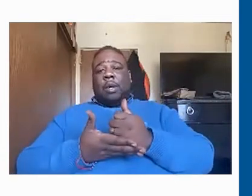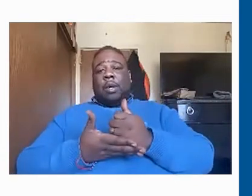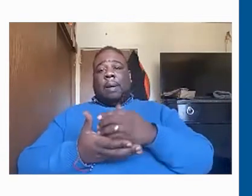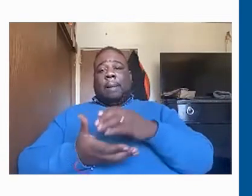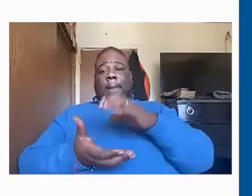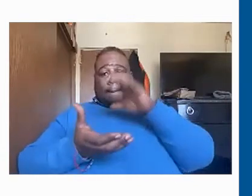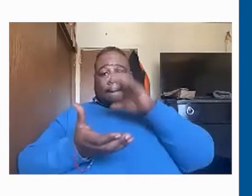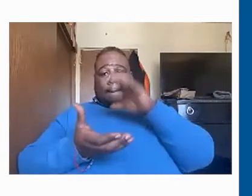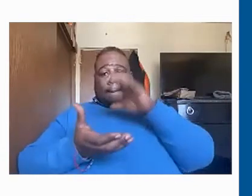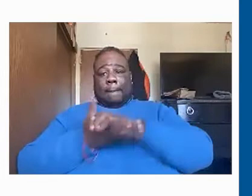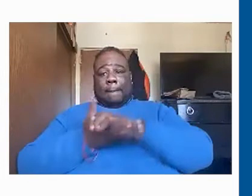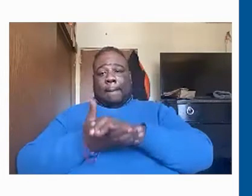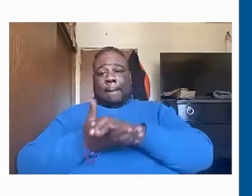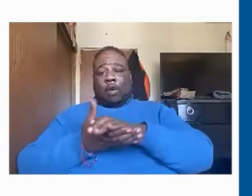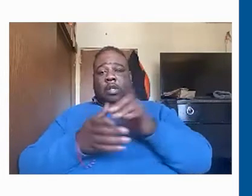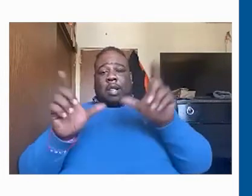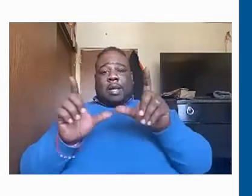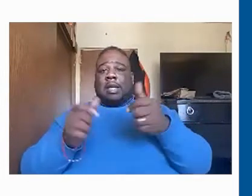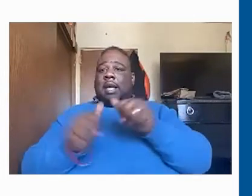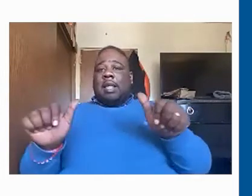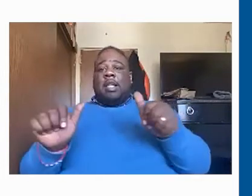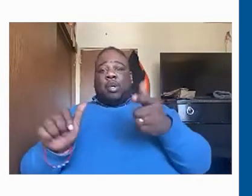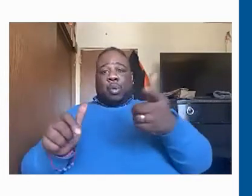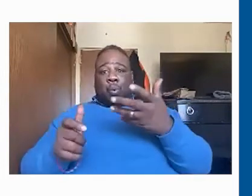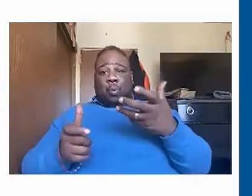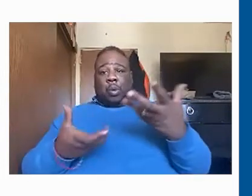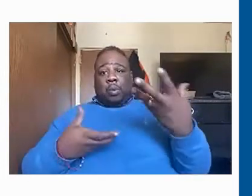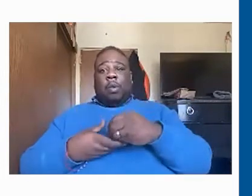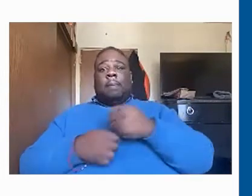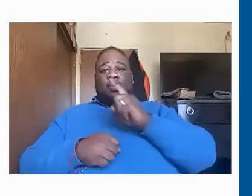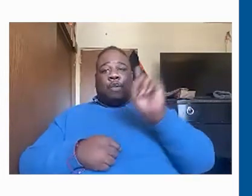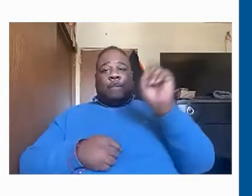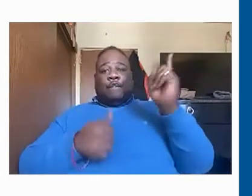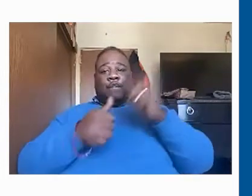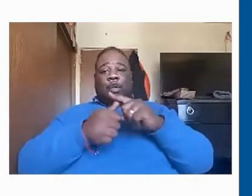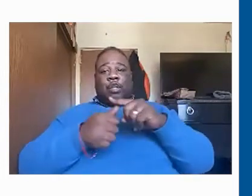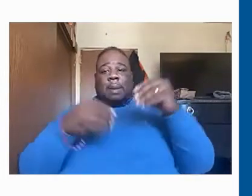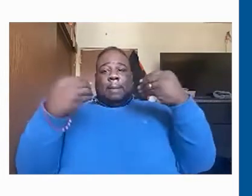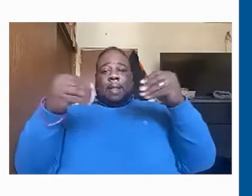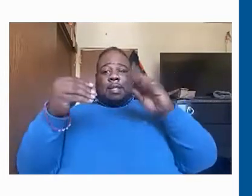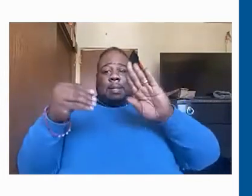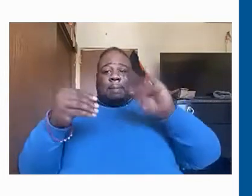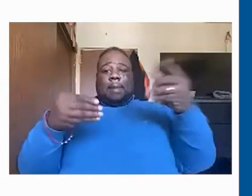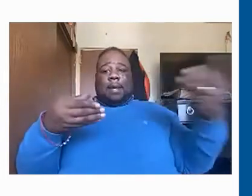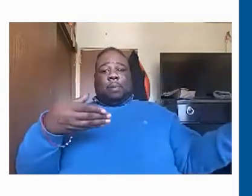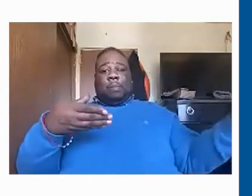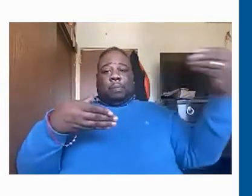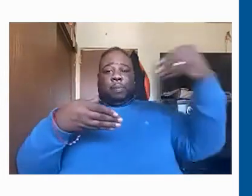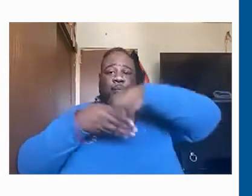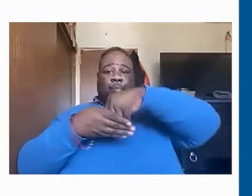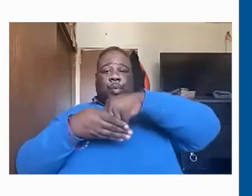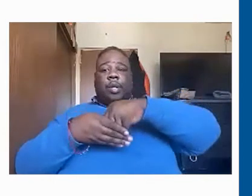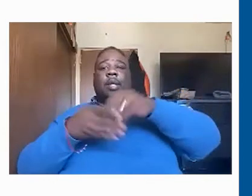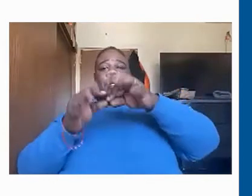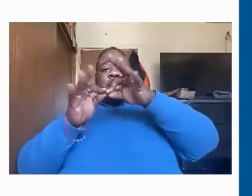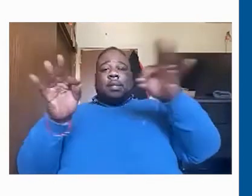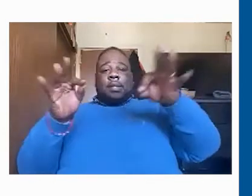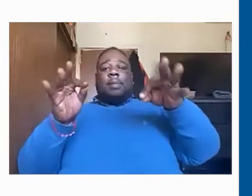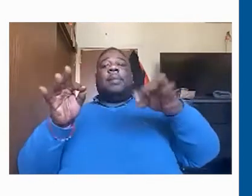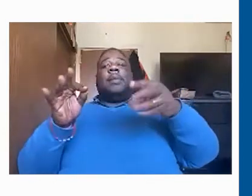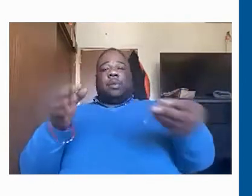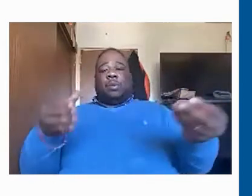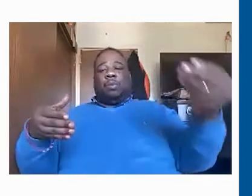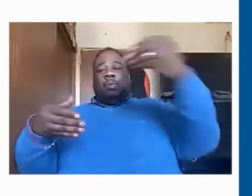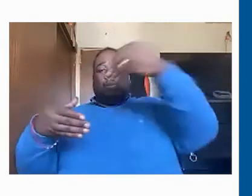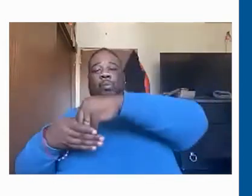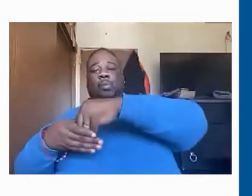not get damaged. In addition to that, also, you want to have cash and small bills and nothing larger than a $20